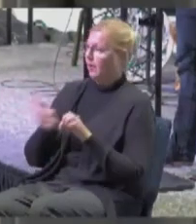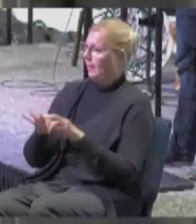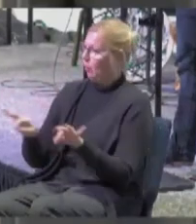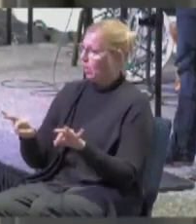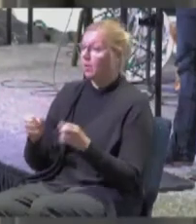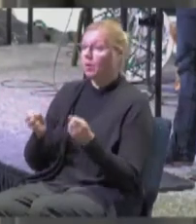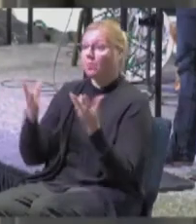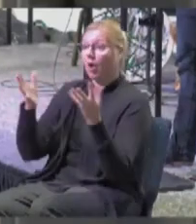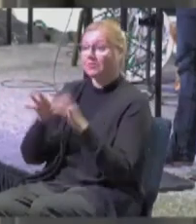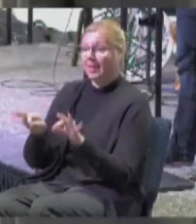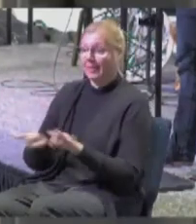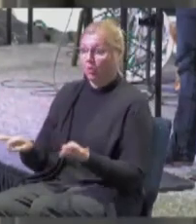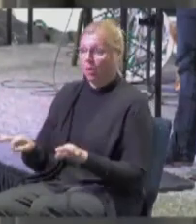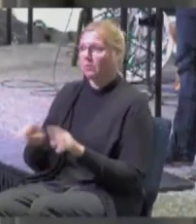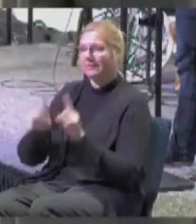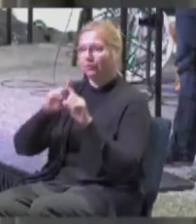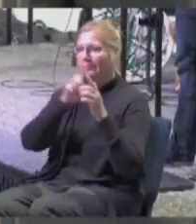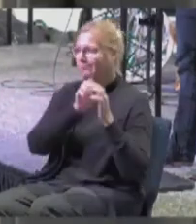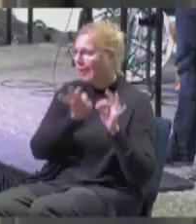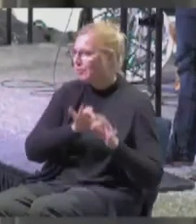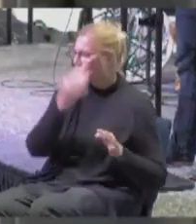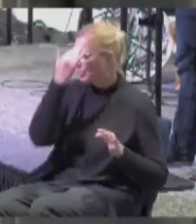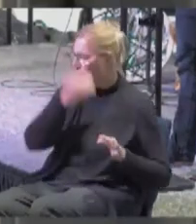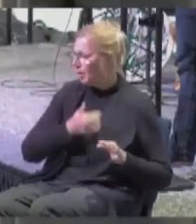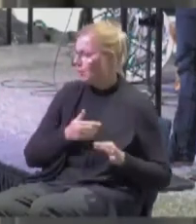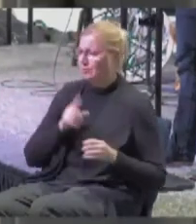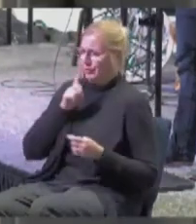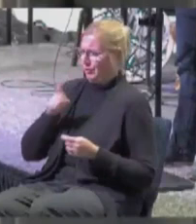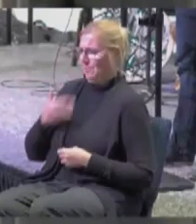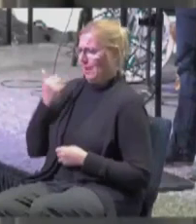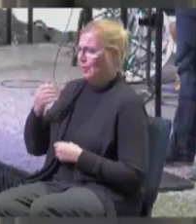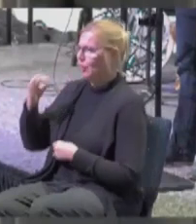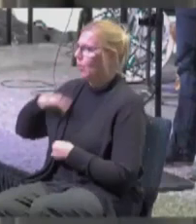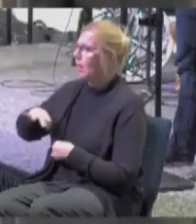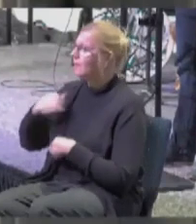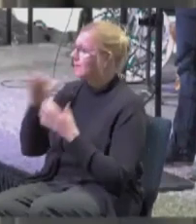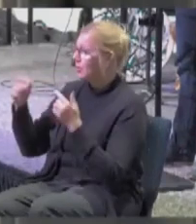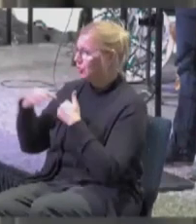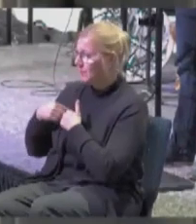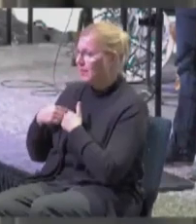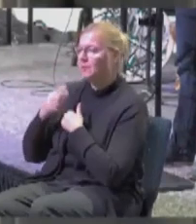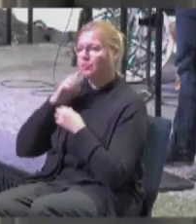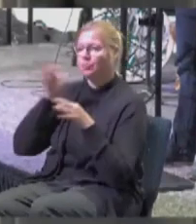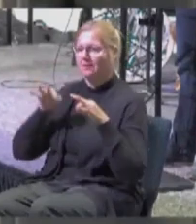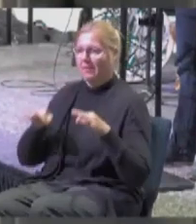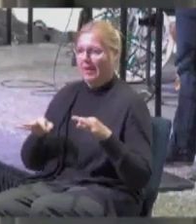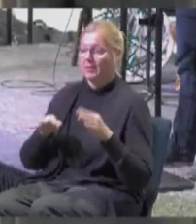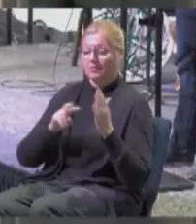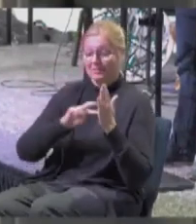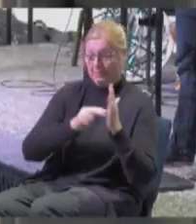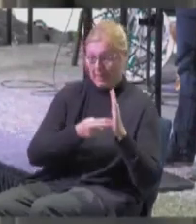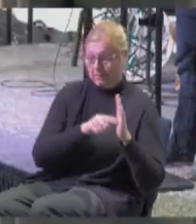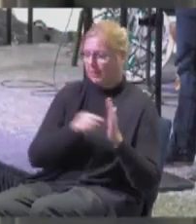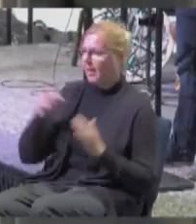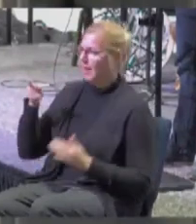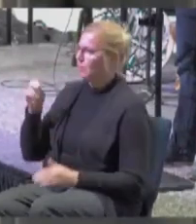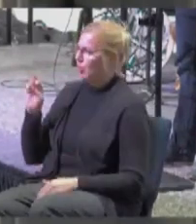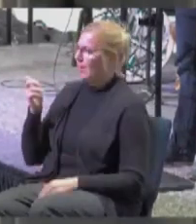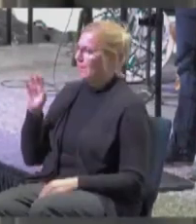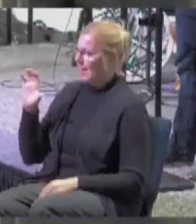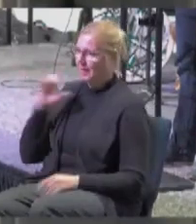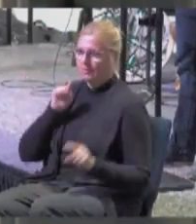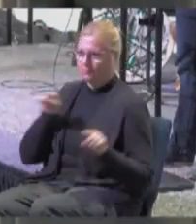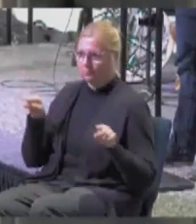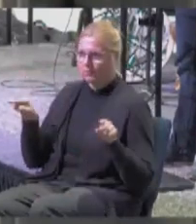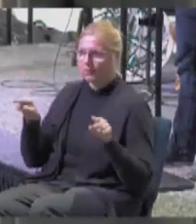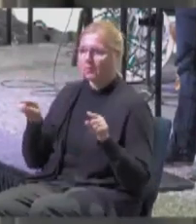Multilingual people are surely better qualified than me to define semantic and pragmatic equivalence. And colleagues